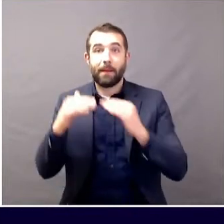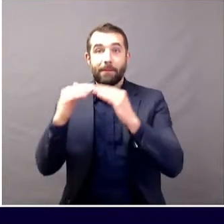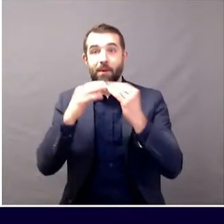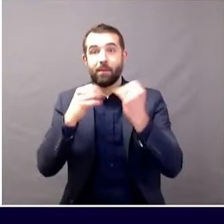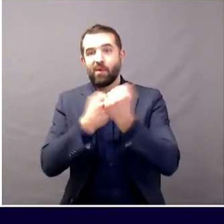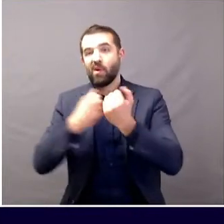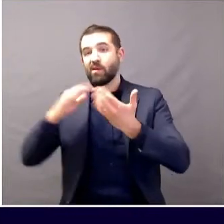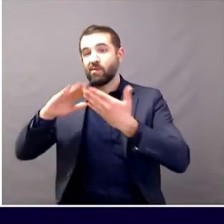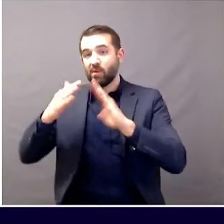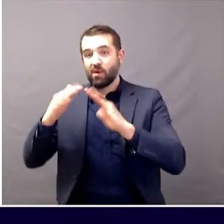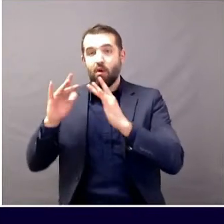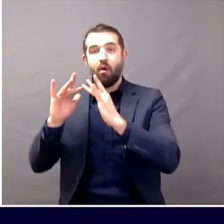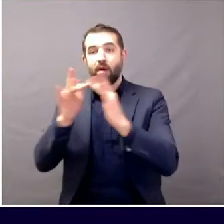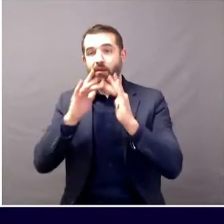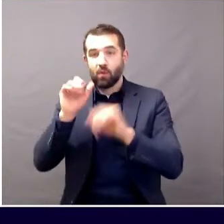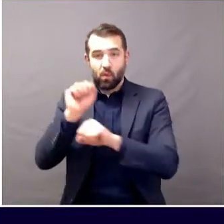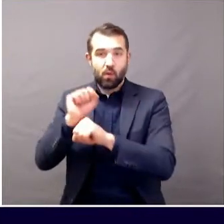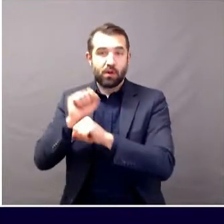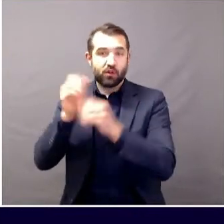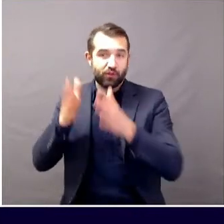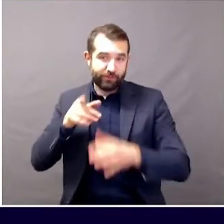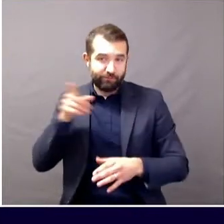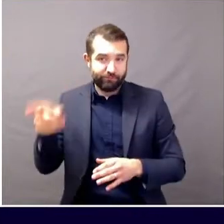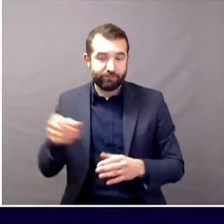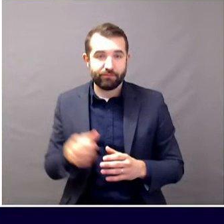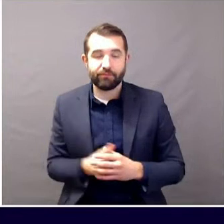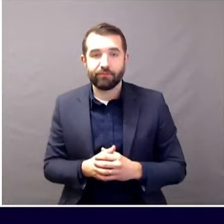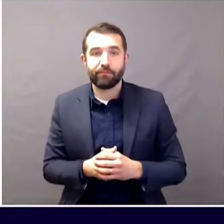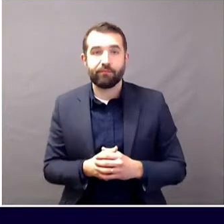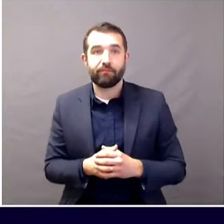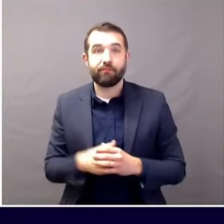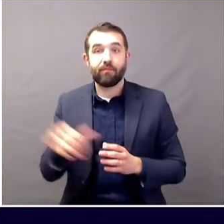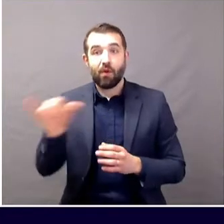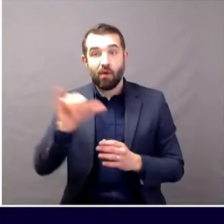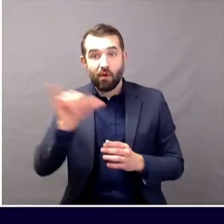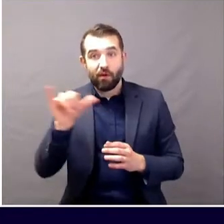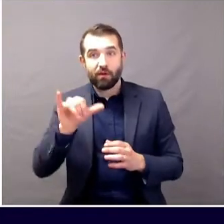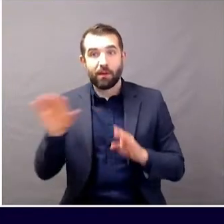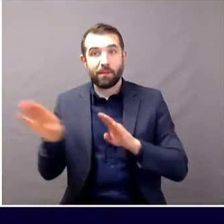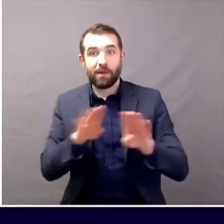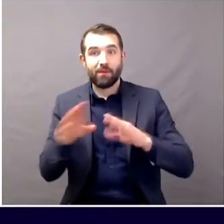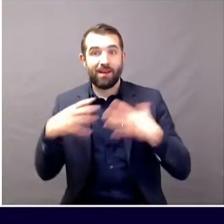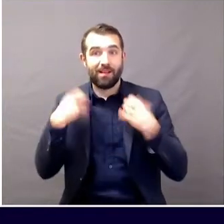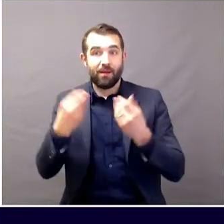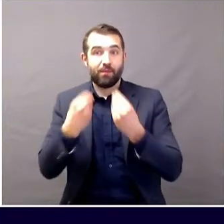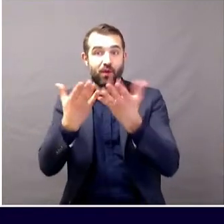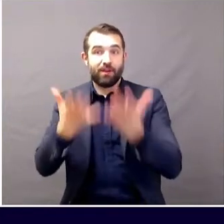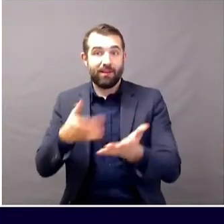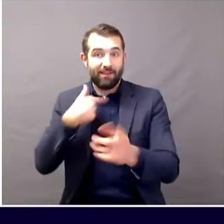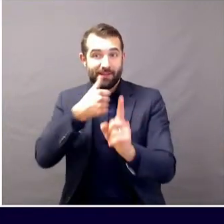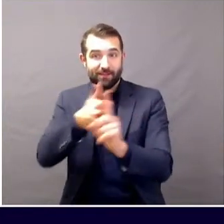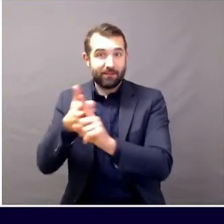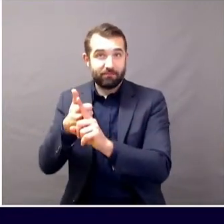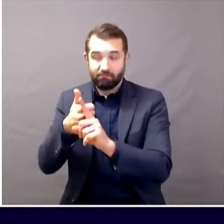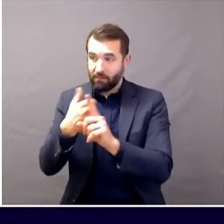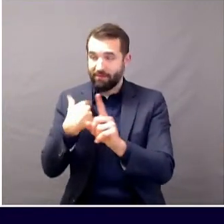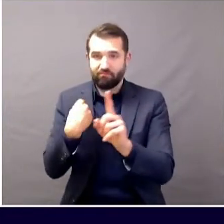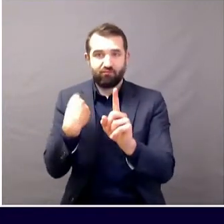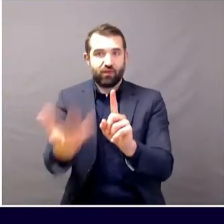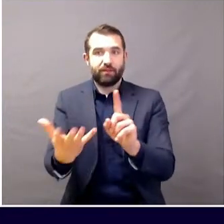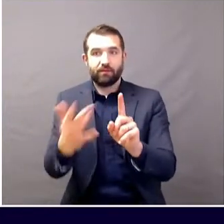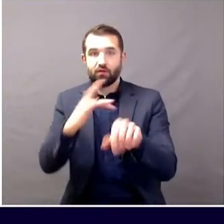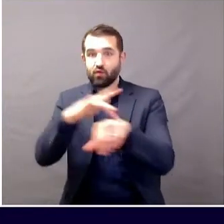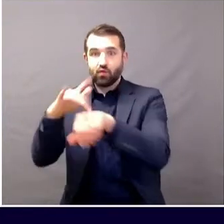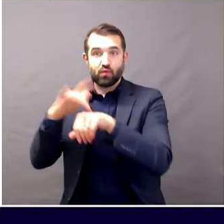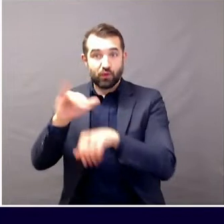launching soon, and resources from behavioral health providers. So that's available to anybody who needs it. And